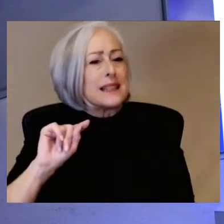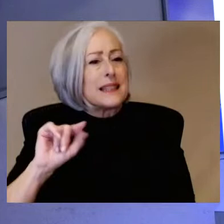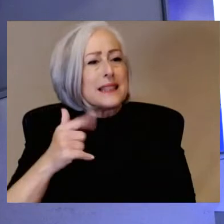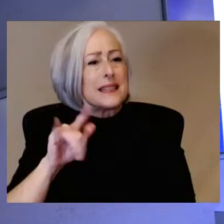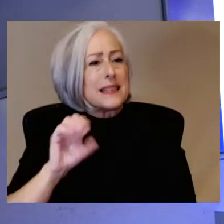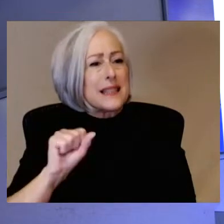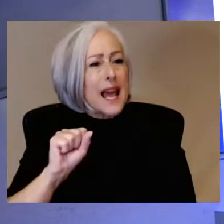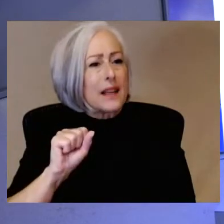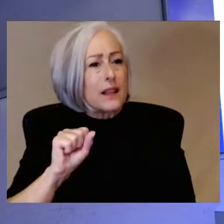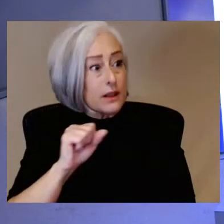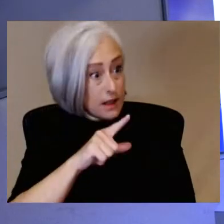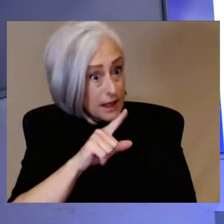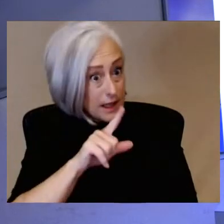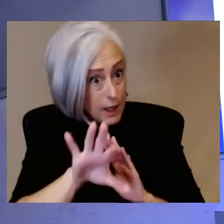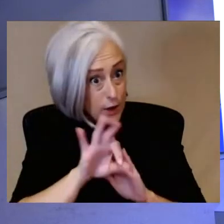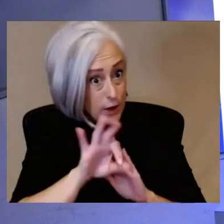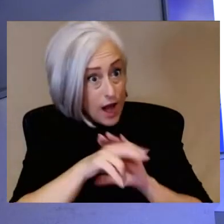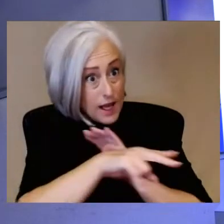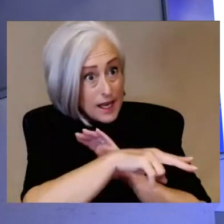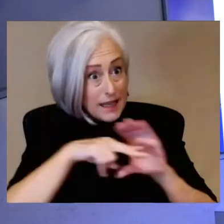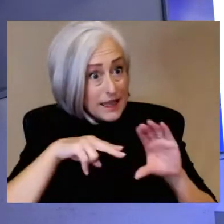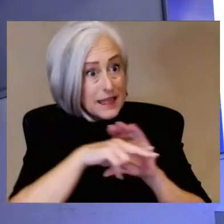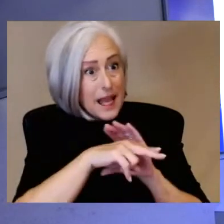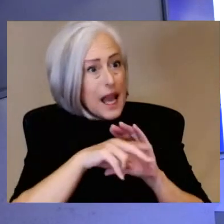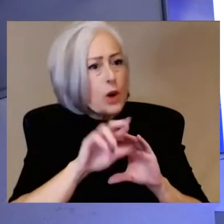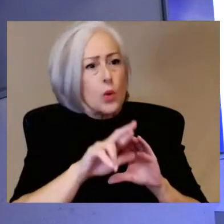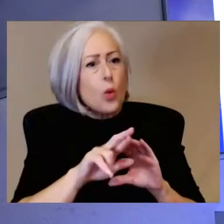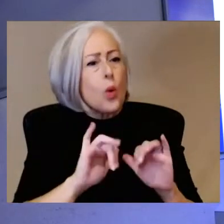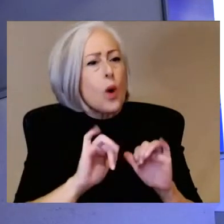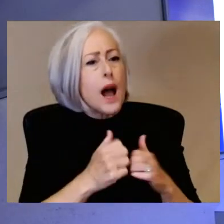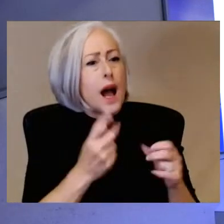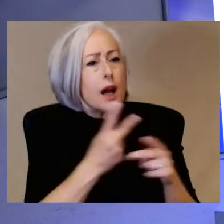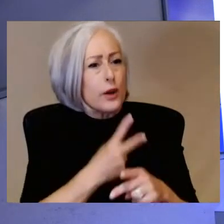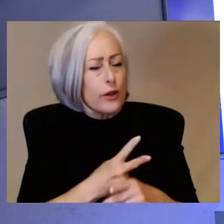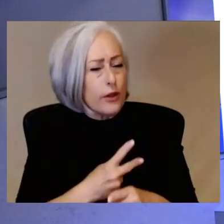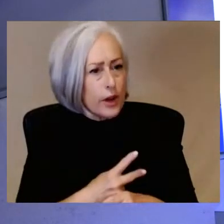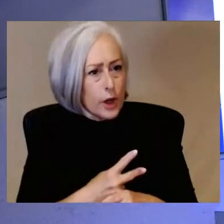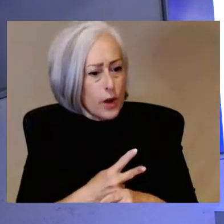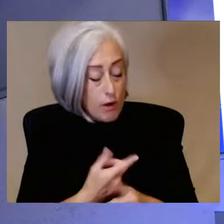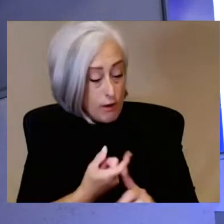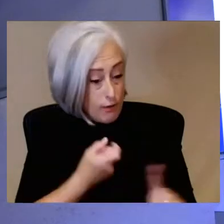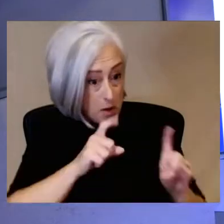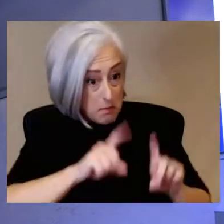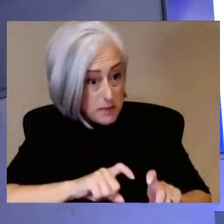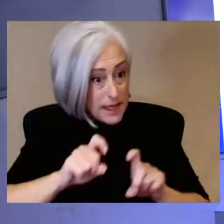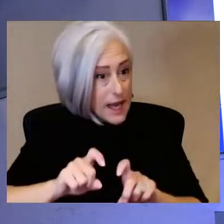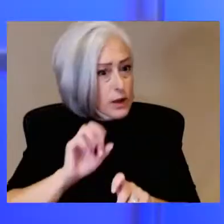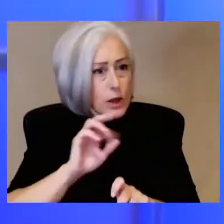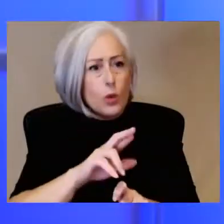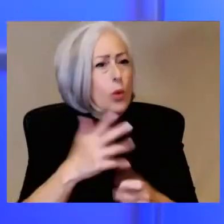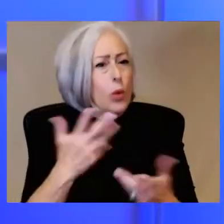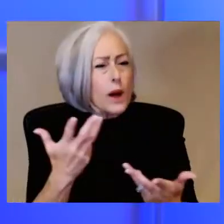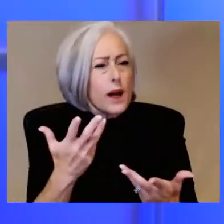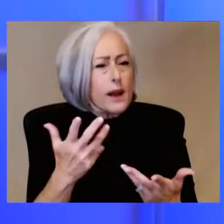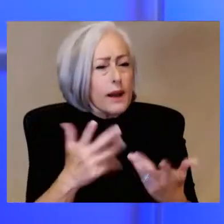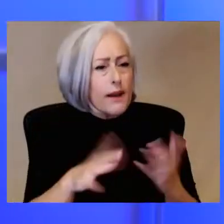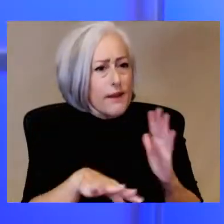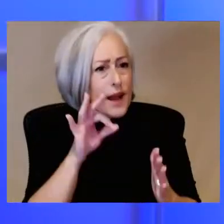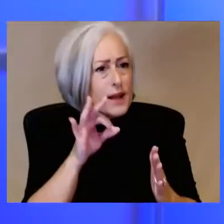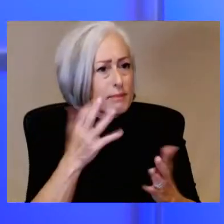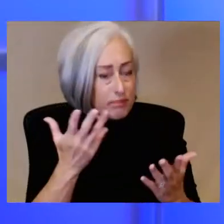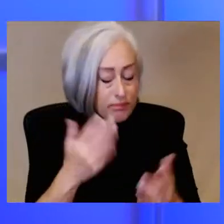on a scan or anything, or is it something you figure out because of all the testing? Or tell us how you figure it out. Well, that's a great question.